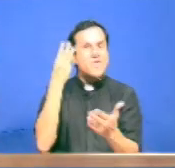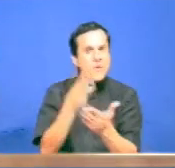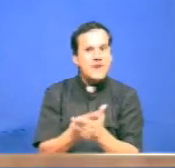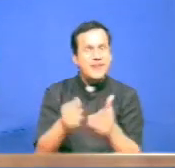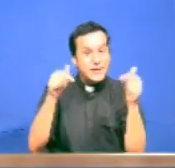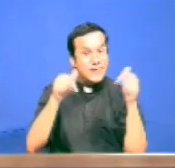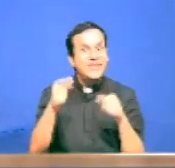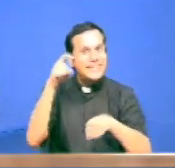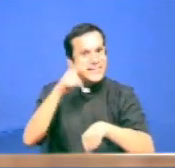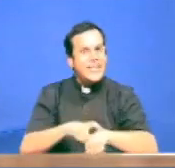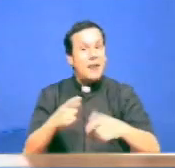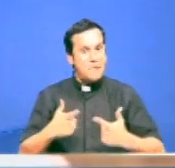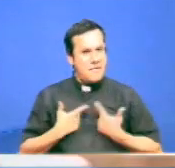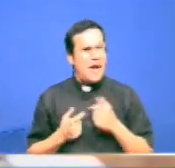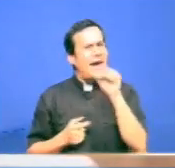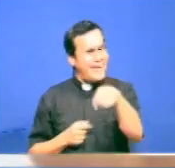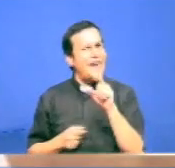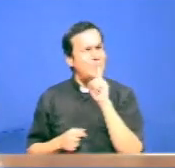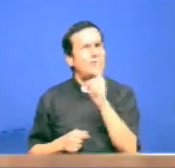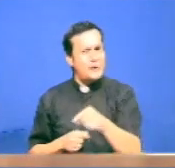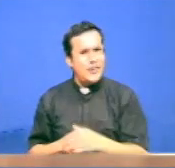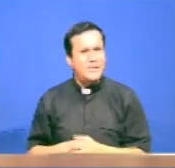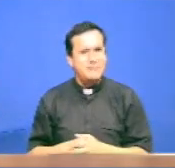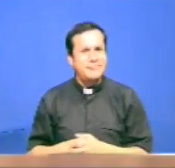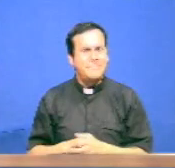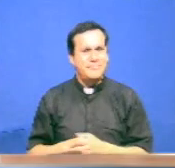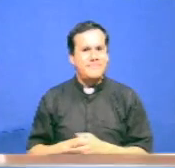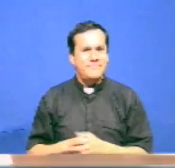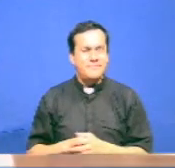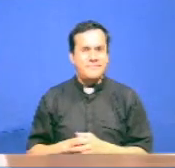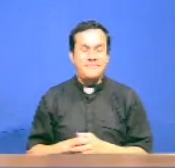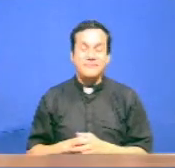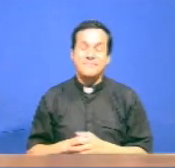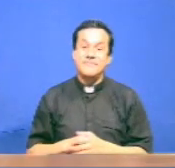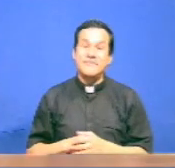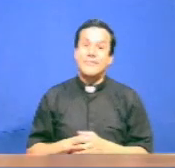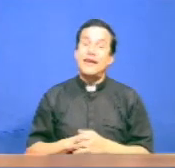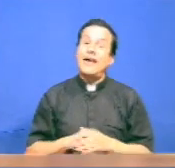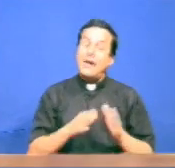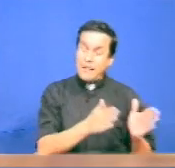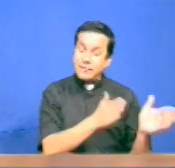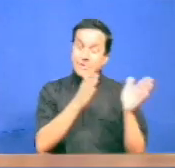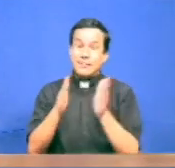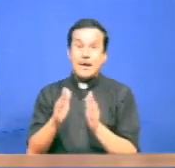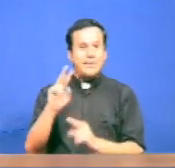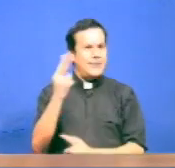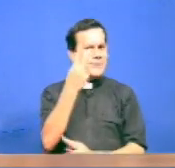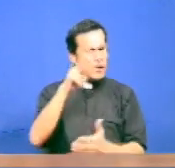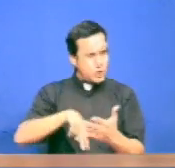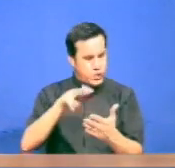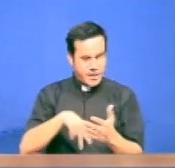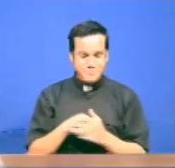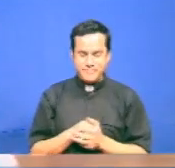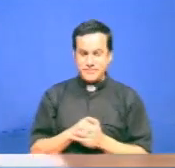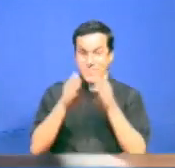life? Yes, I'm sure. At one time or other. Our second reading talks about